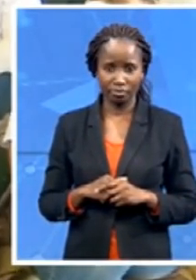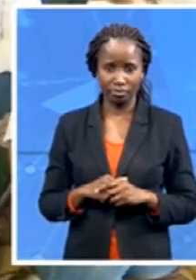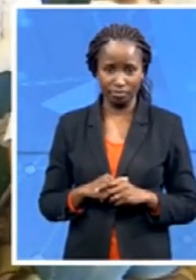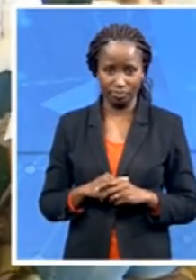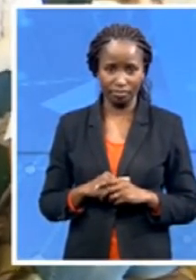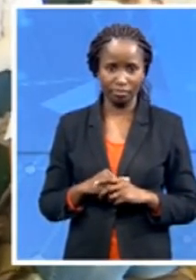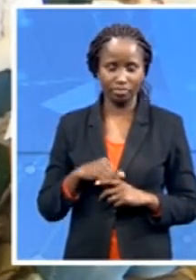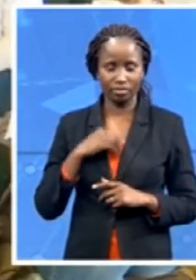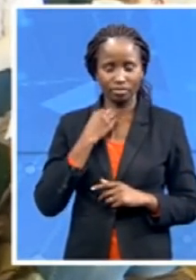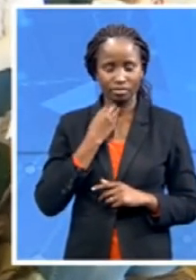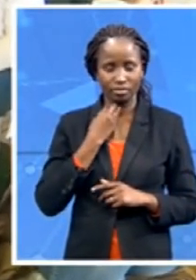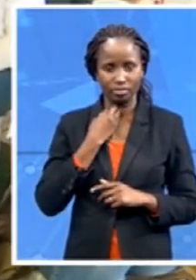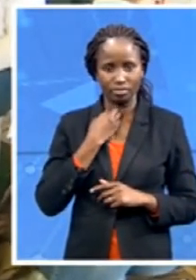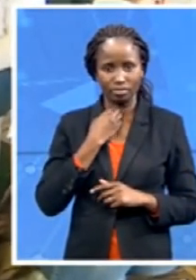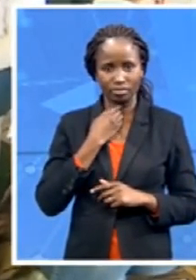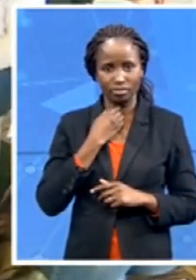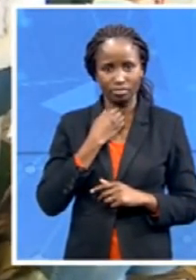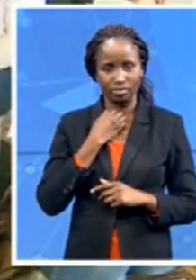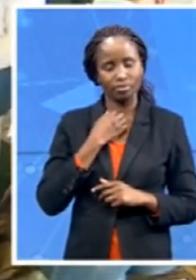Mongameli, where you TM?